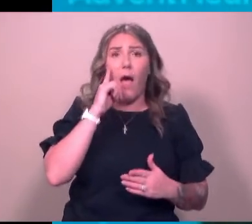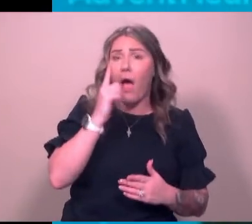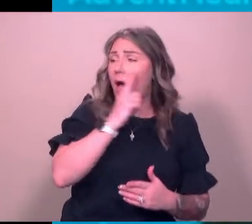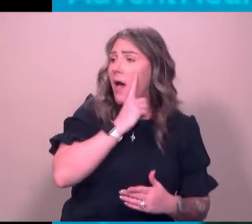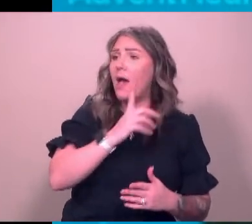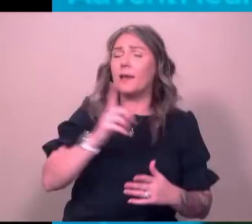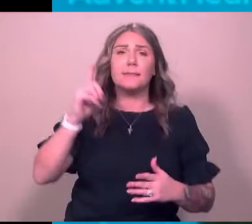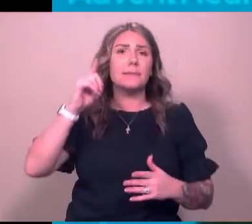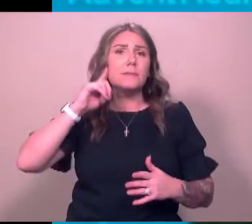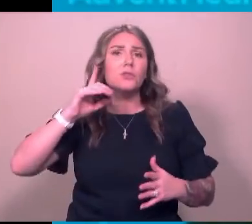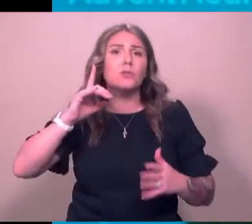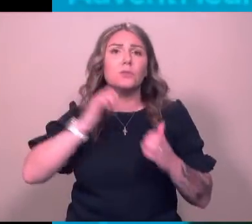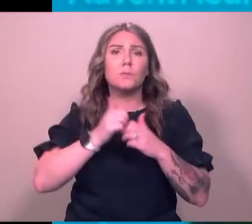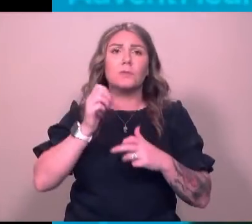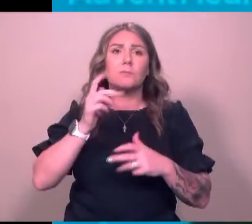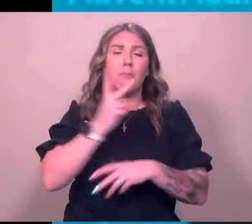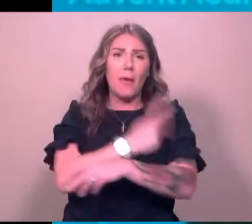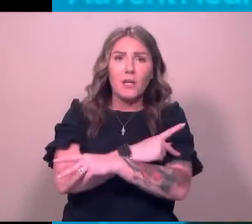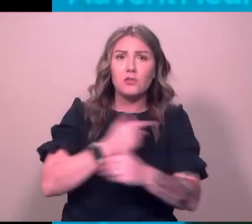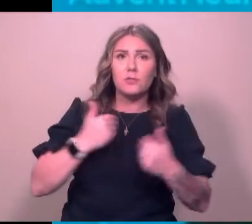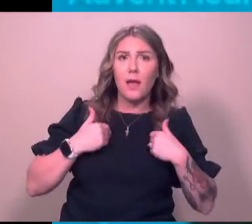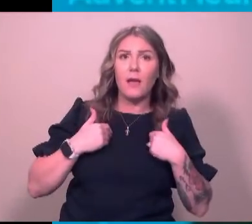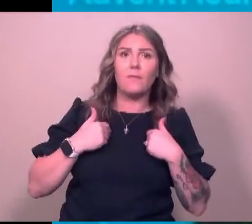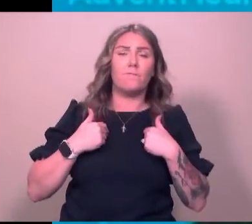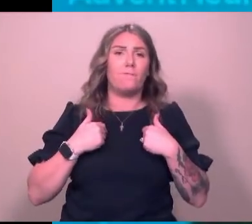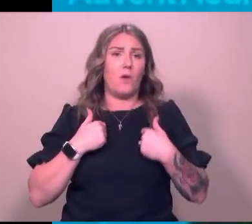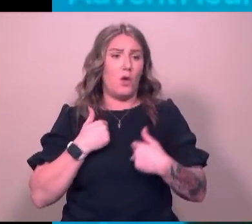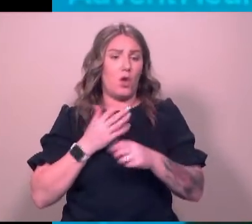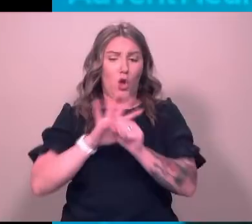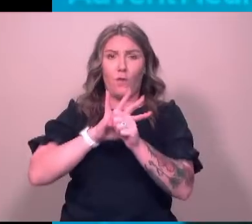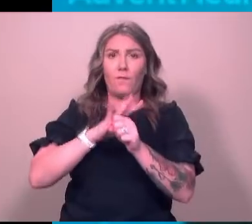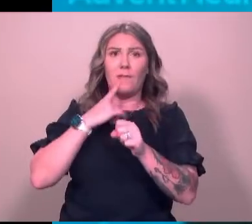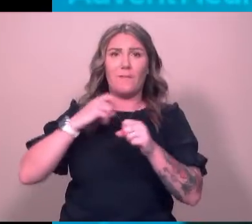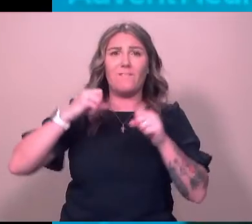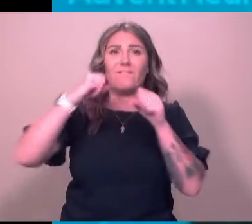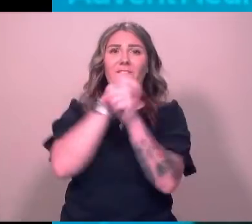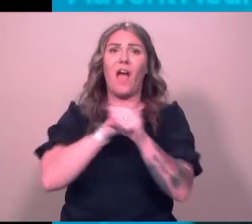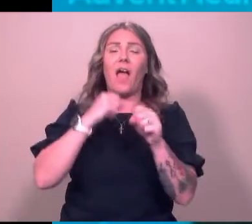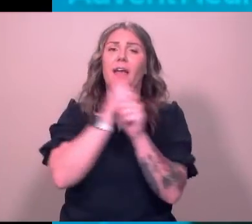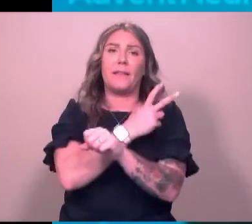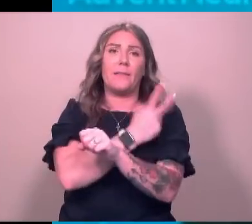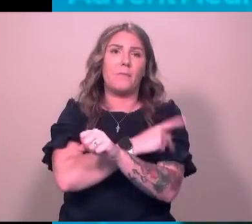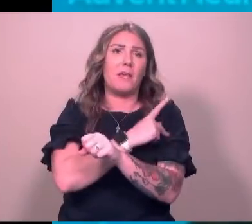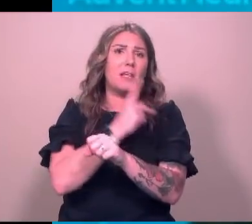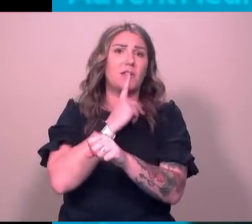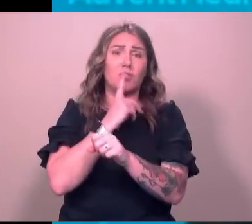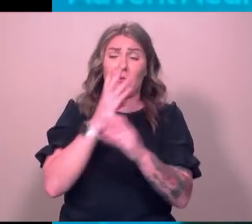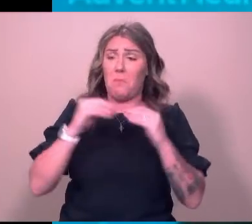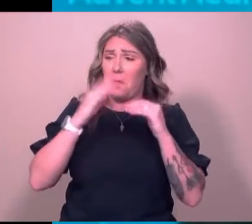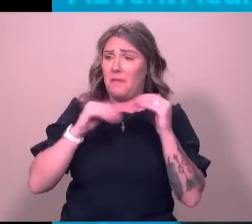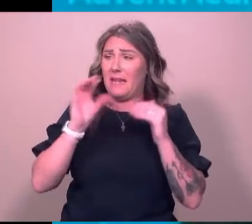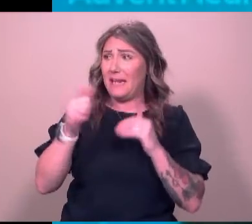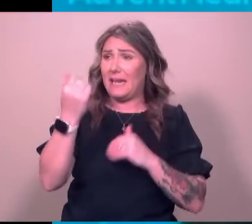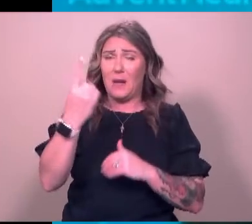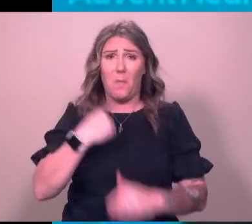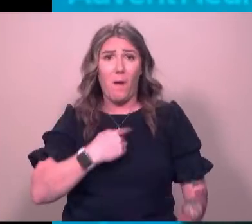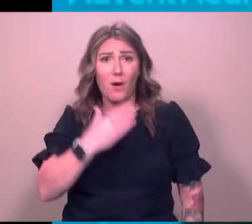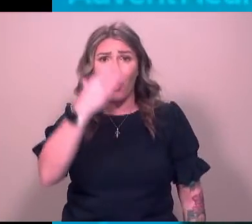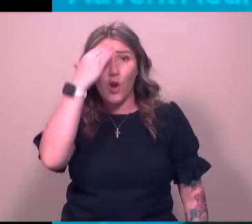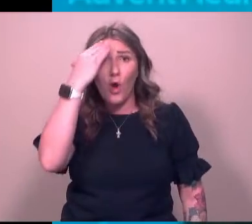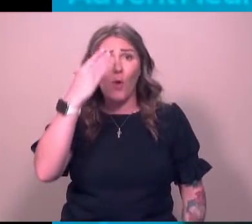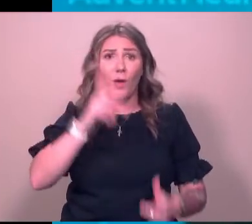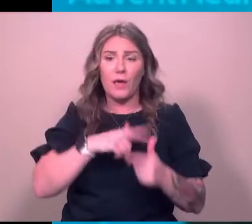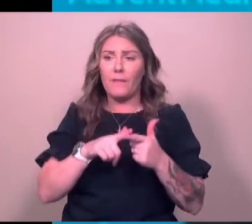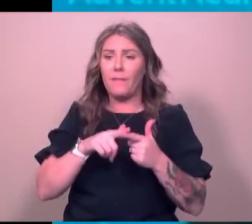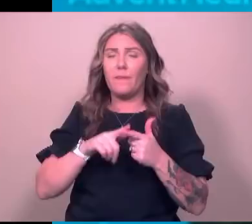those patients with COVID. They are fighting for those patients harder than anyone I know. And then they